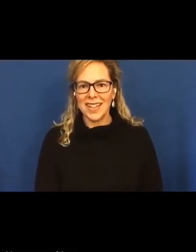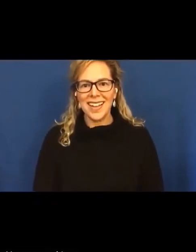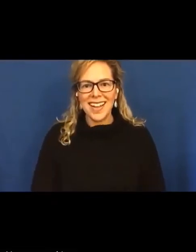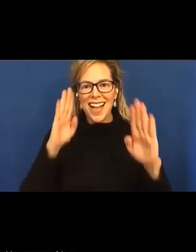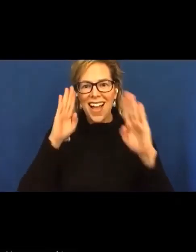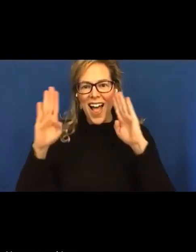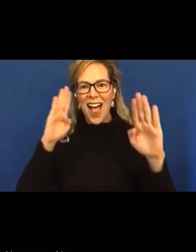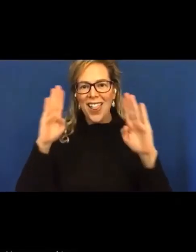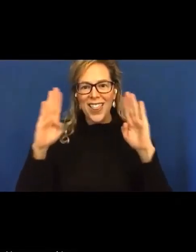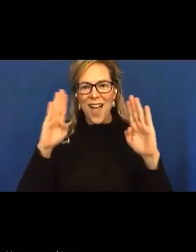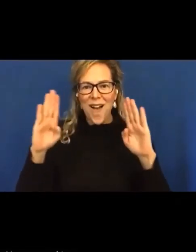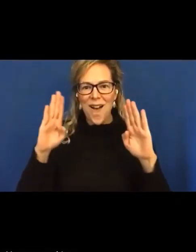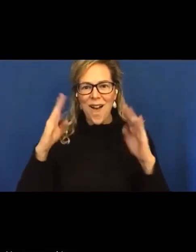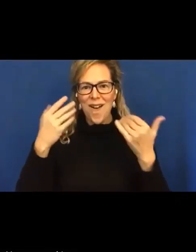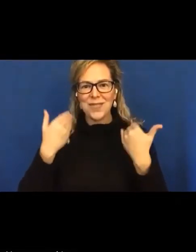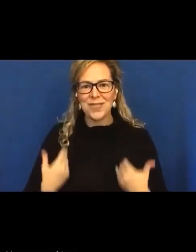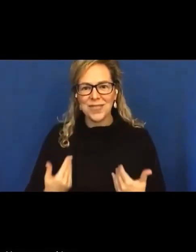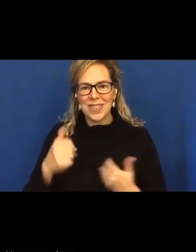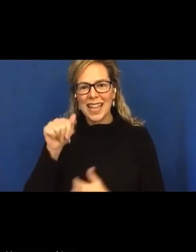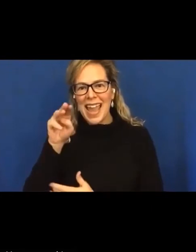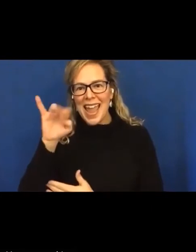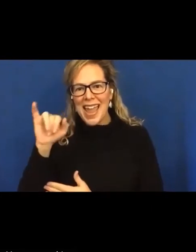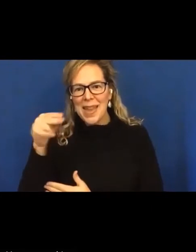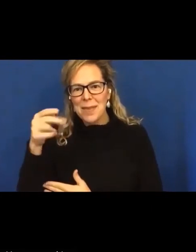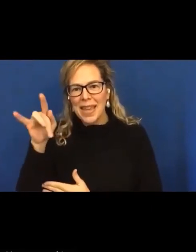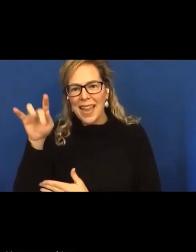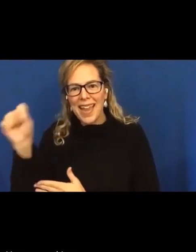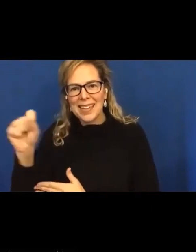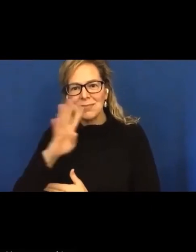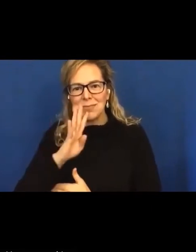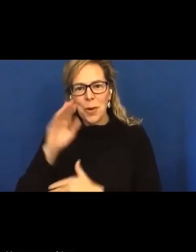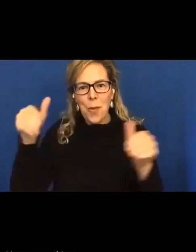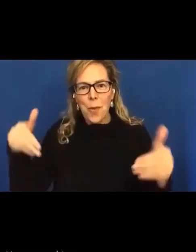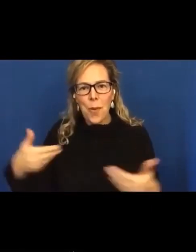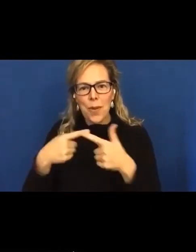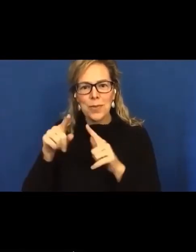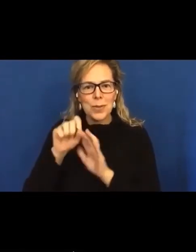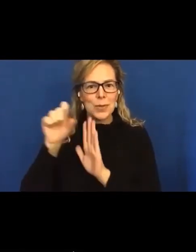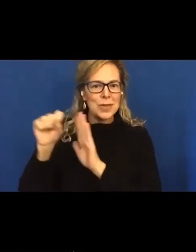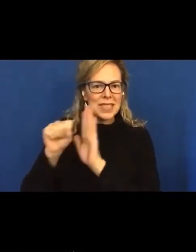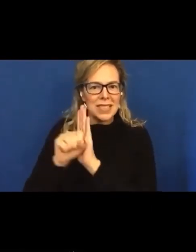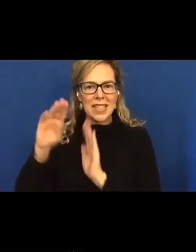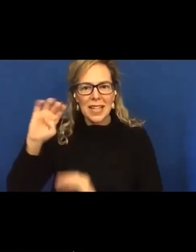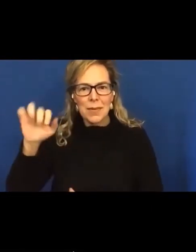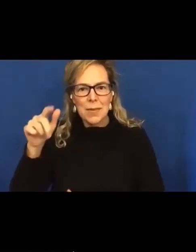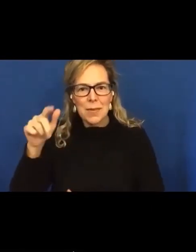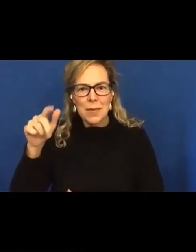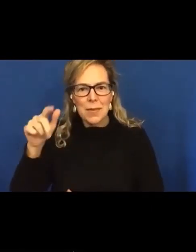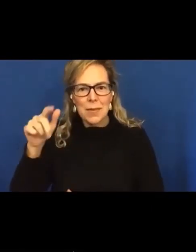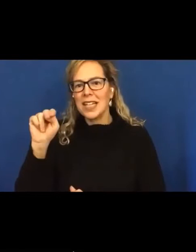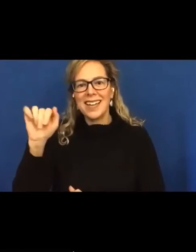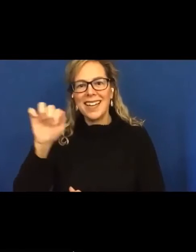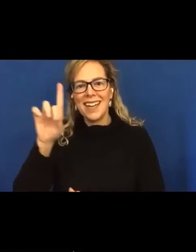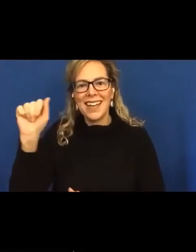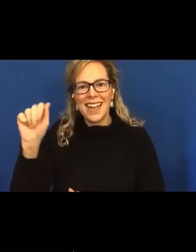Hello, this is Amy Hayes speaking, and welcome to the State of Michigan's ADA 30th Anniversary